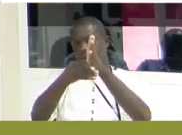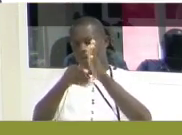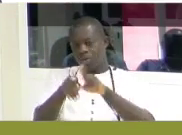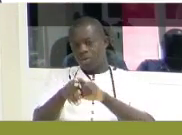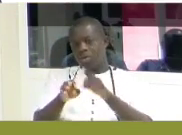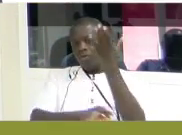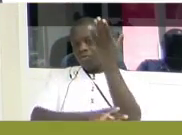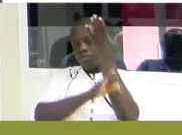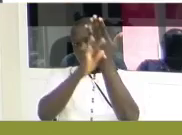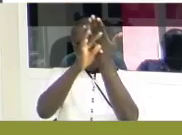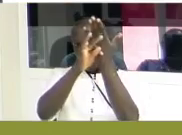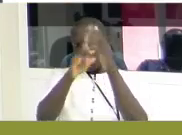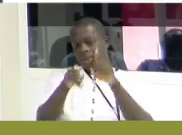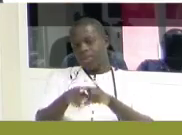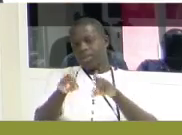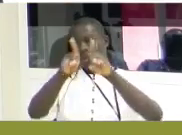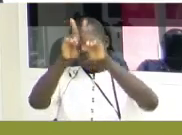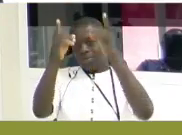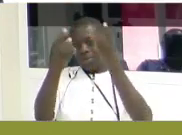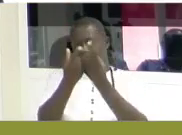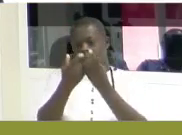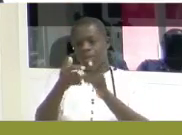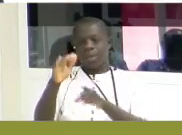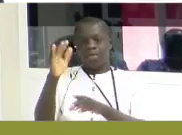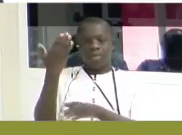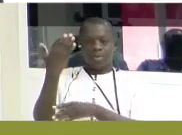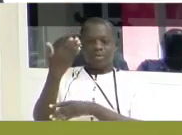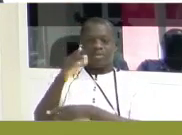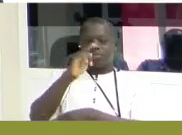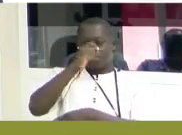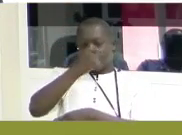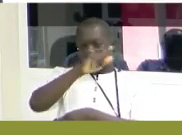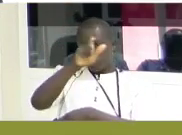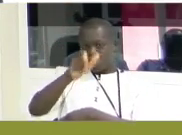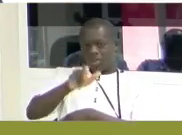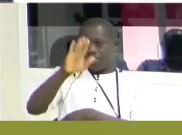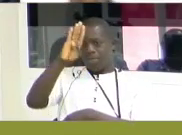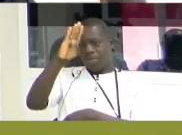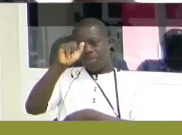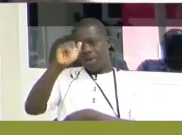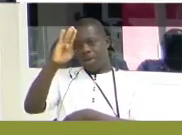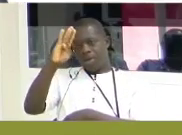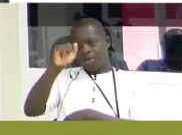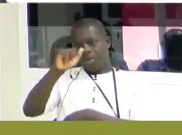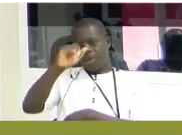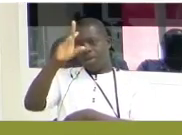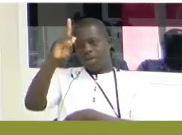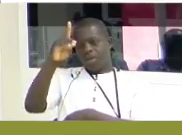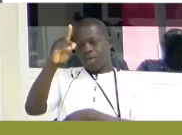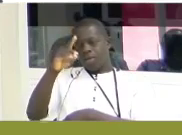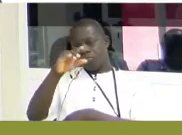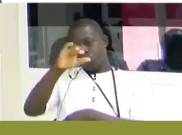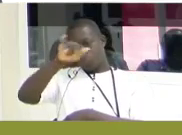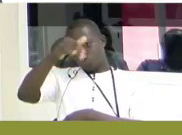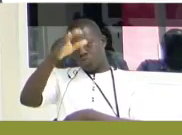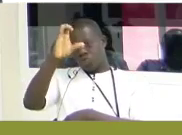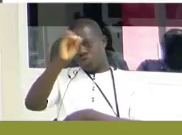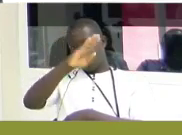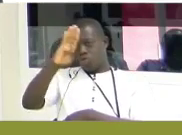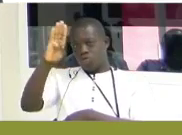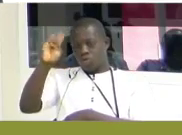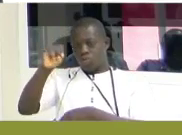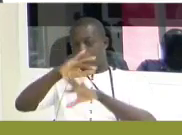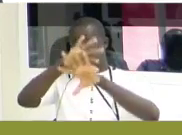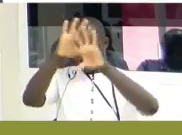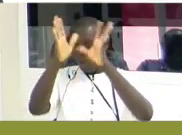that. The late Baba Job. All these people were affiliated to Observer newspaper.